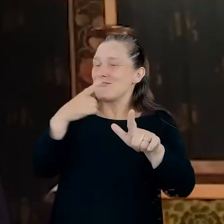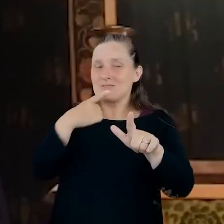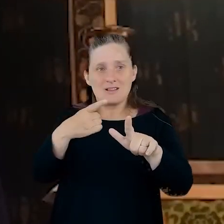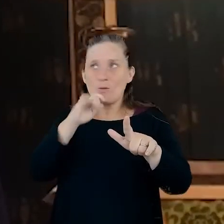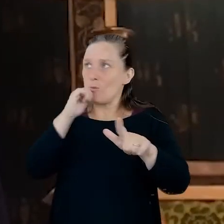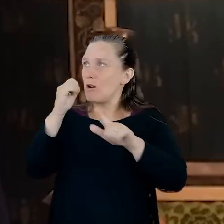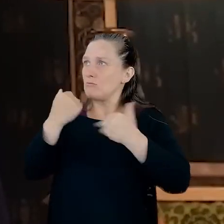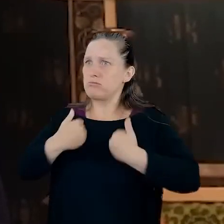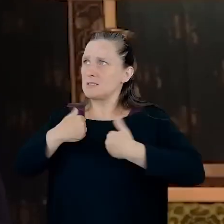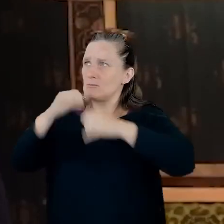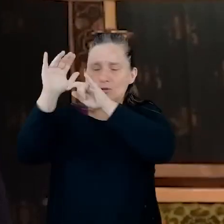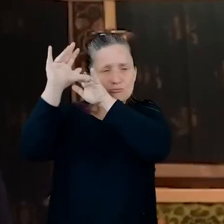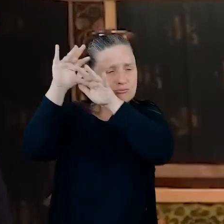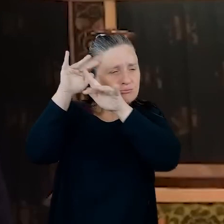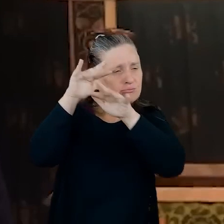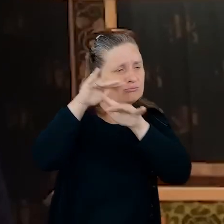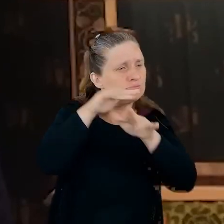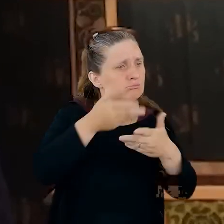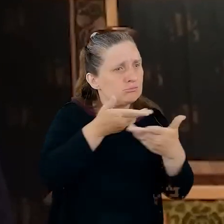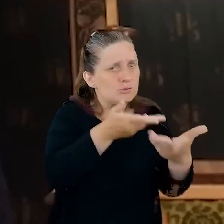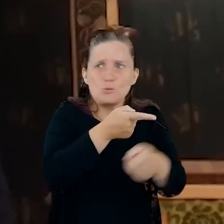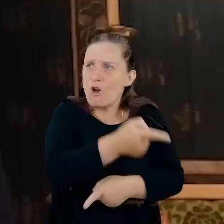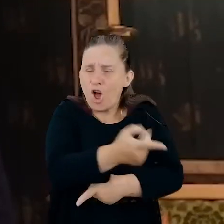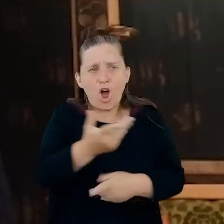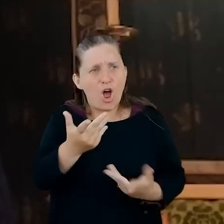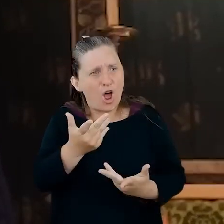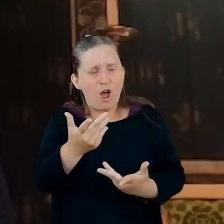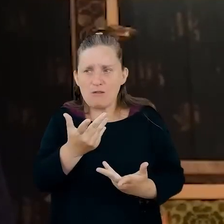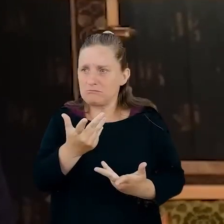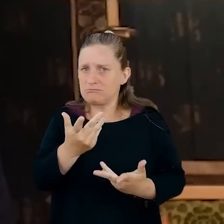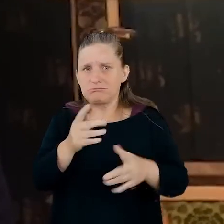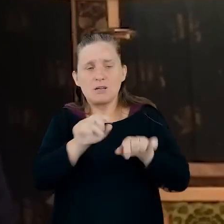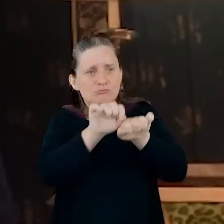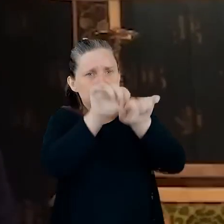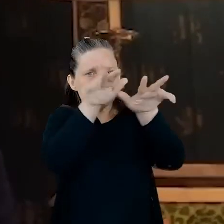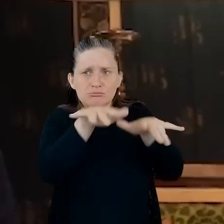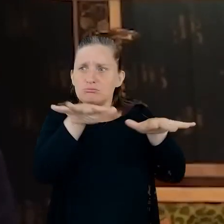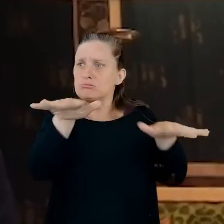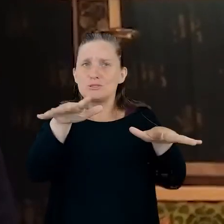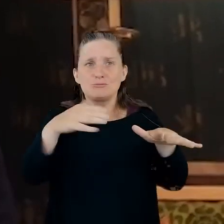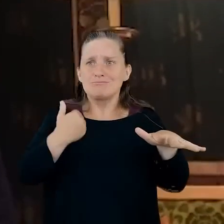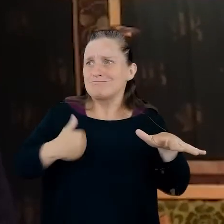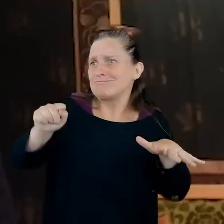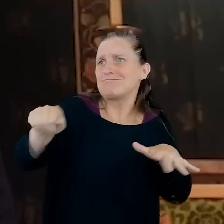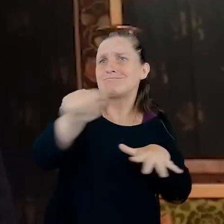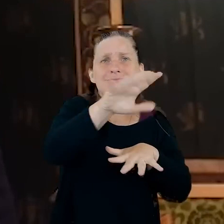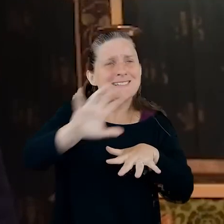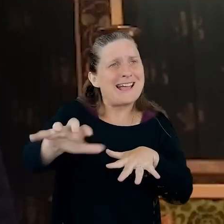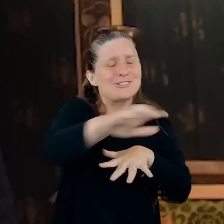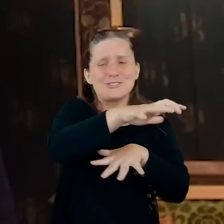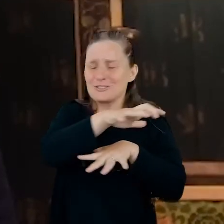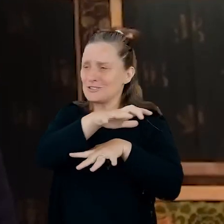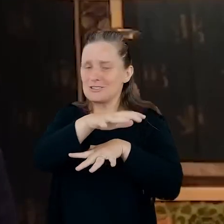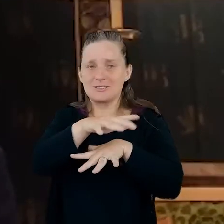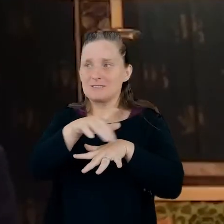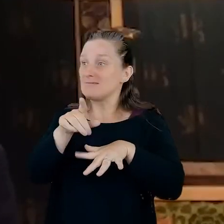I will extend prosperity to her like a river, and the wealth of nations like an overflowing stream. And you shall nurse and be